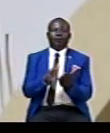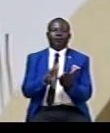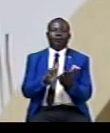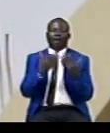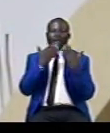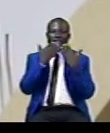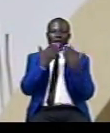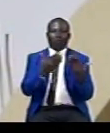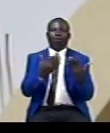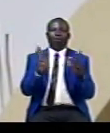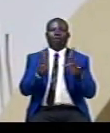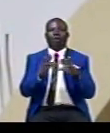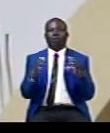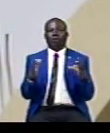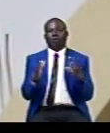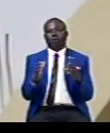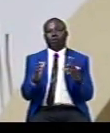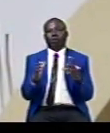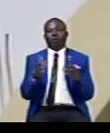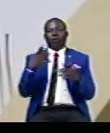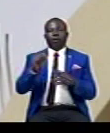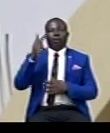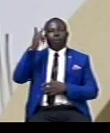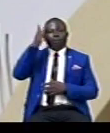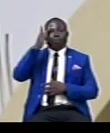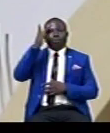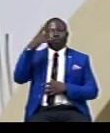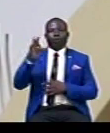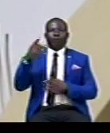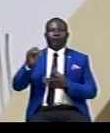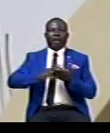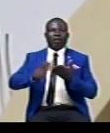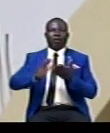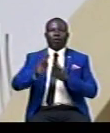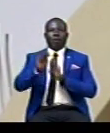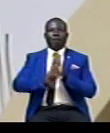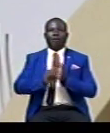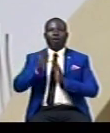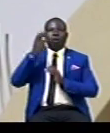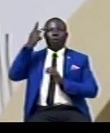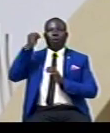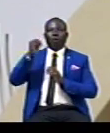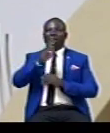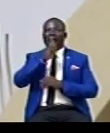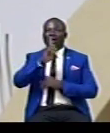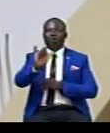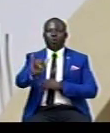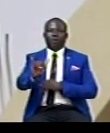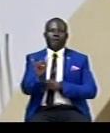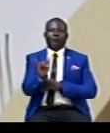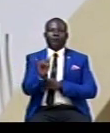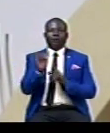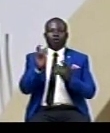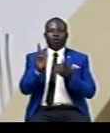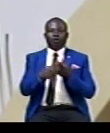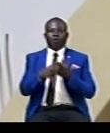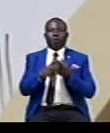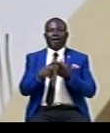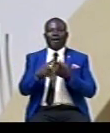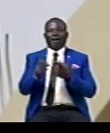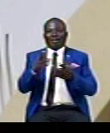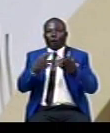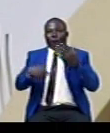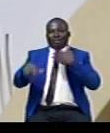Thank you very much. The purpose of the atonement was actually to